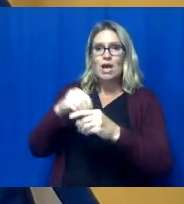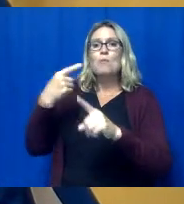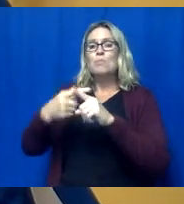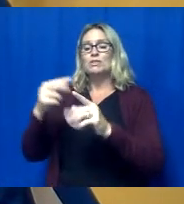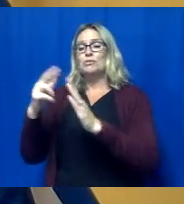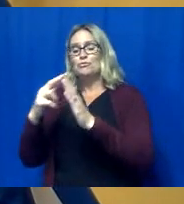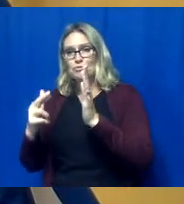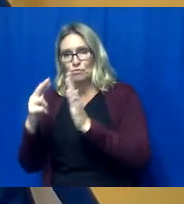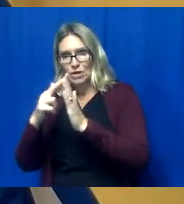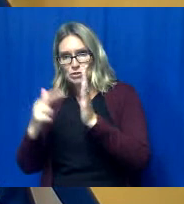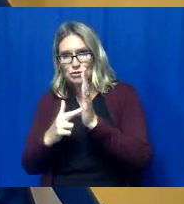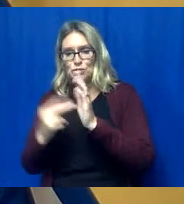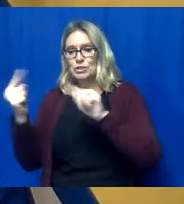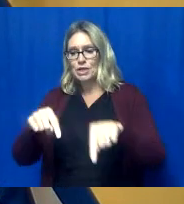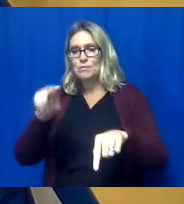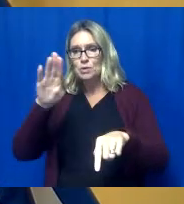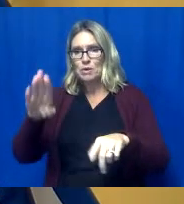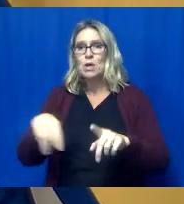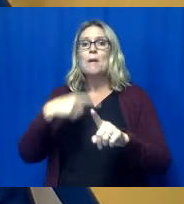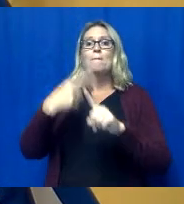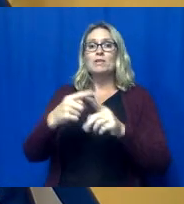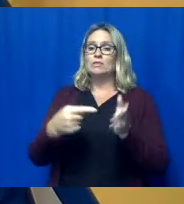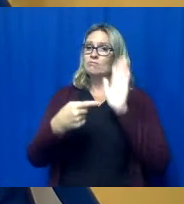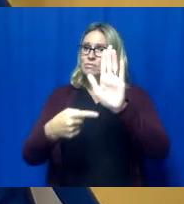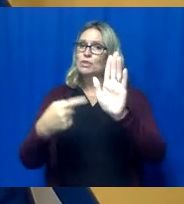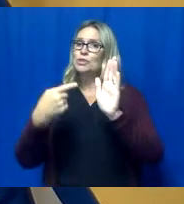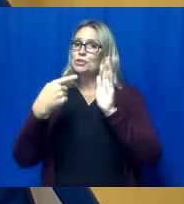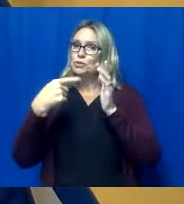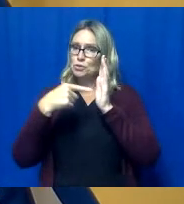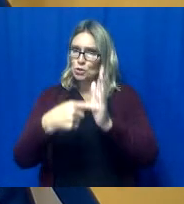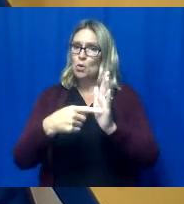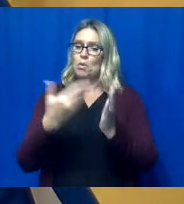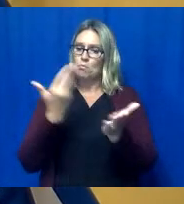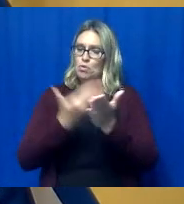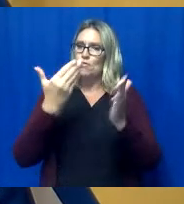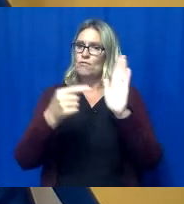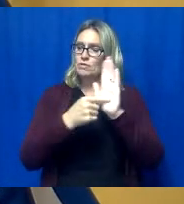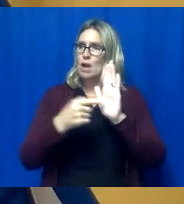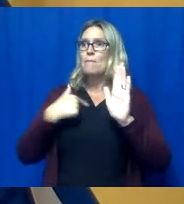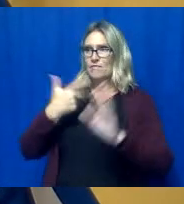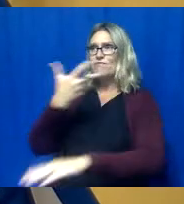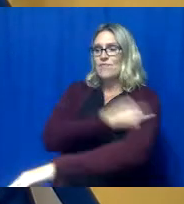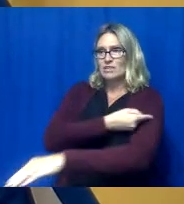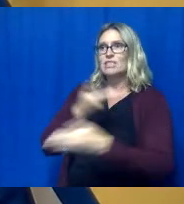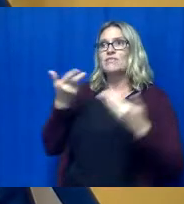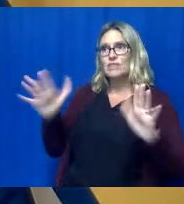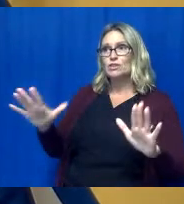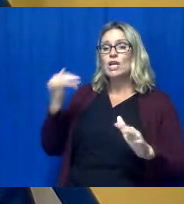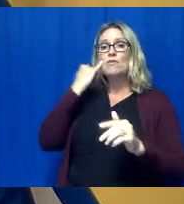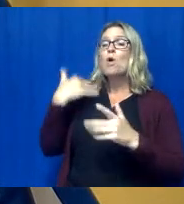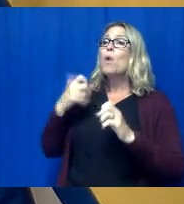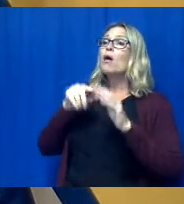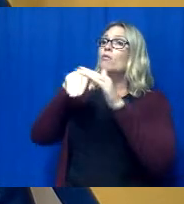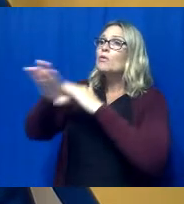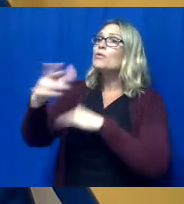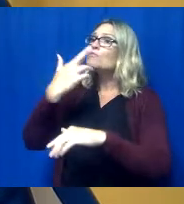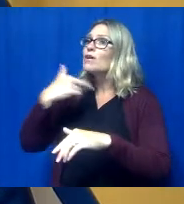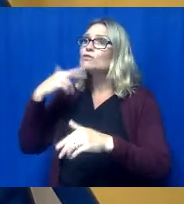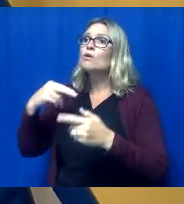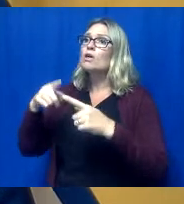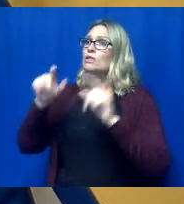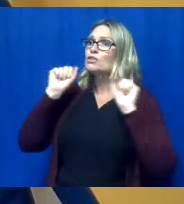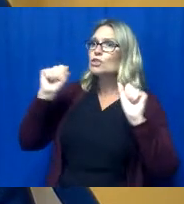when entering New Brunswick, and show proof of we are fully vaccinated when accessing certain businesses, services, or